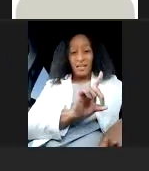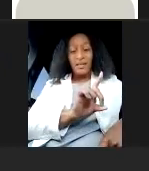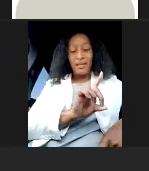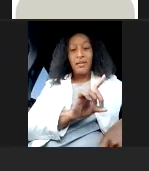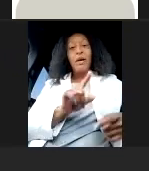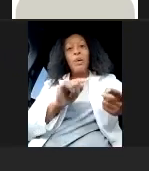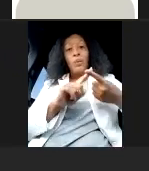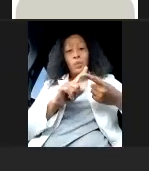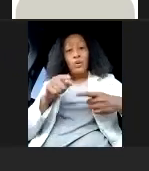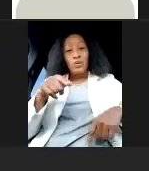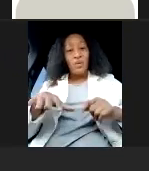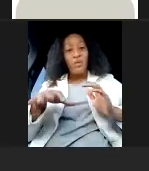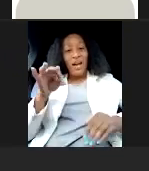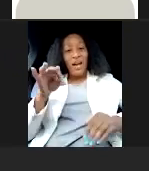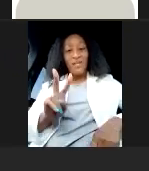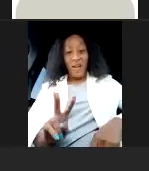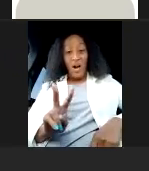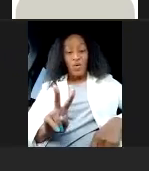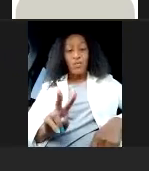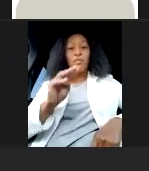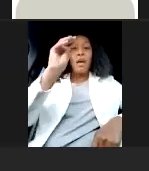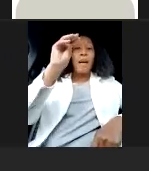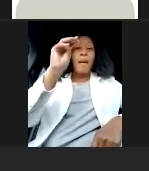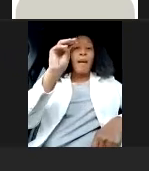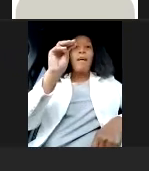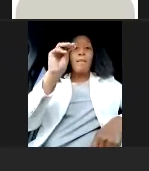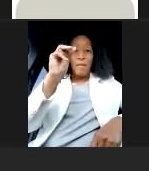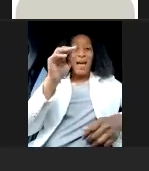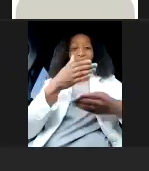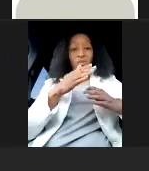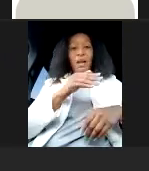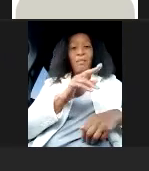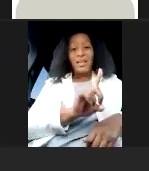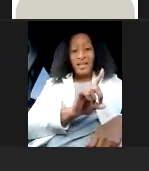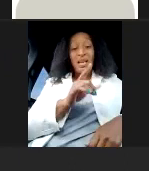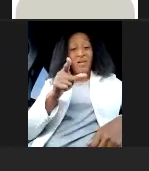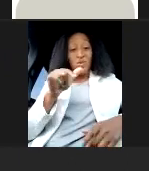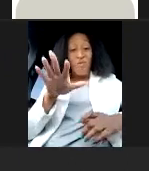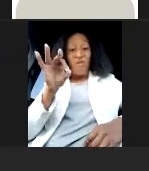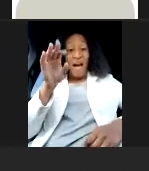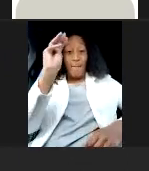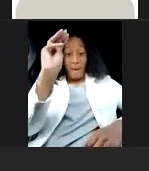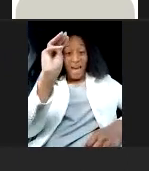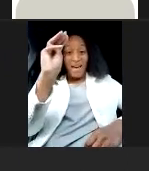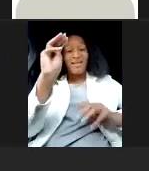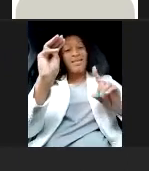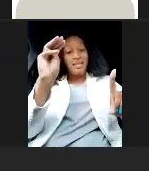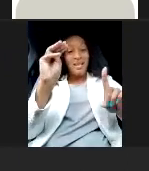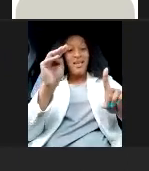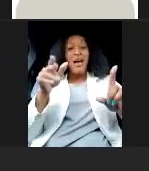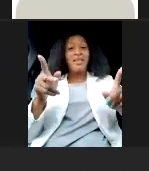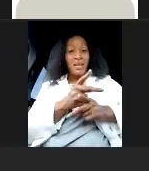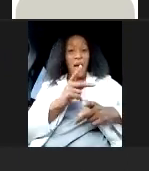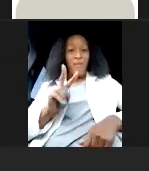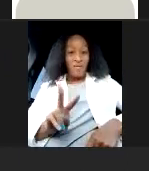I wanted to cover on Monday. In this same packet, there are some examples of utilizing